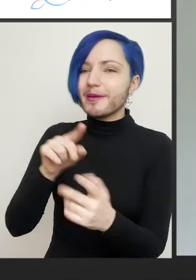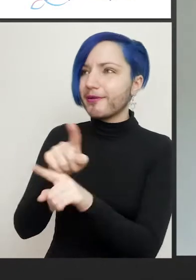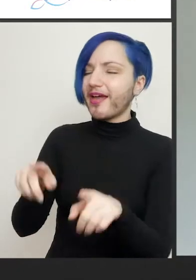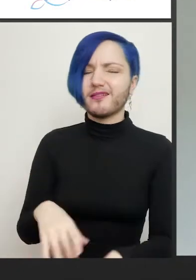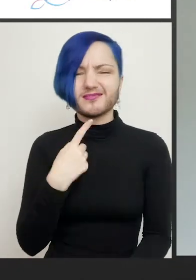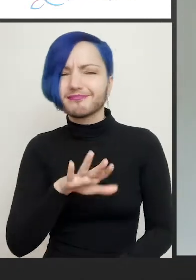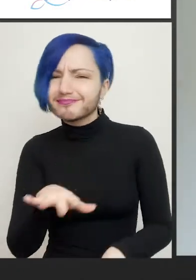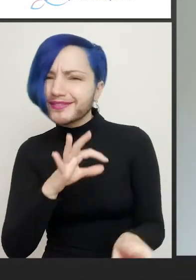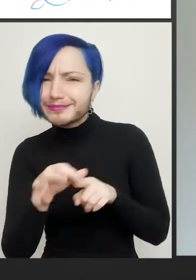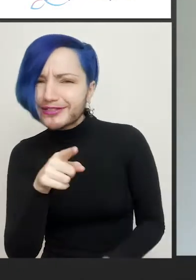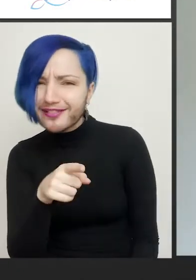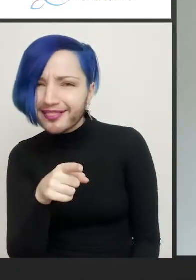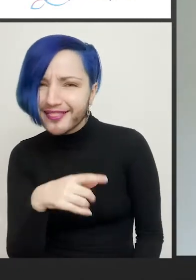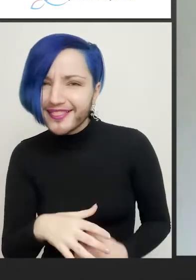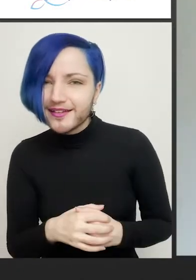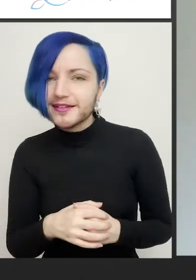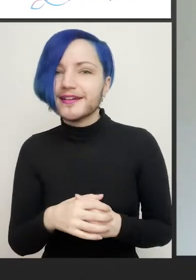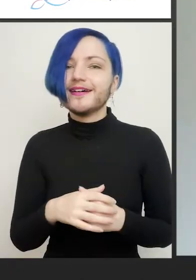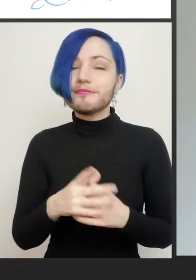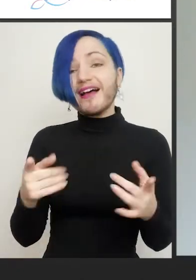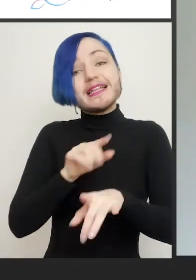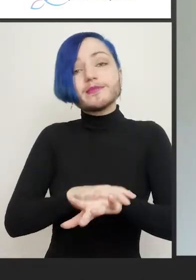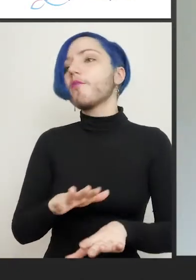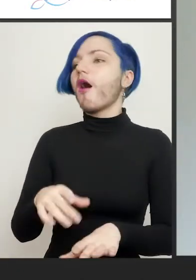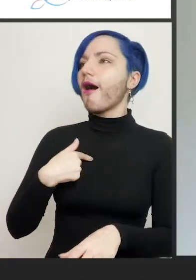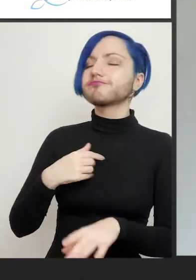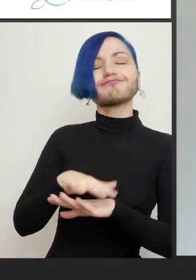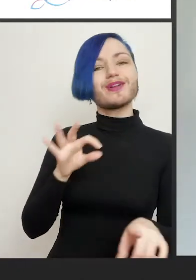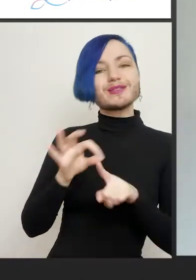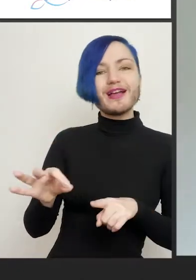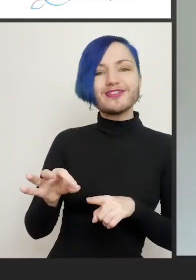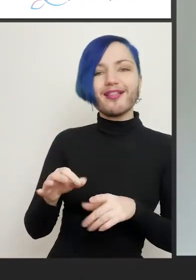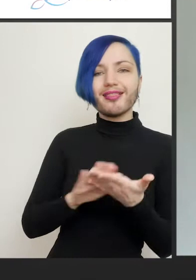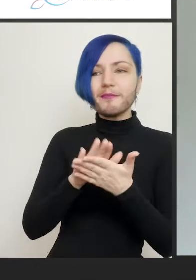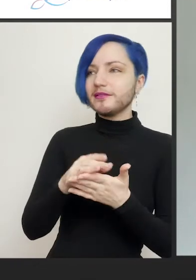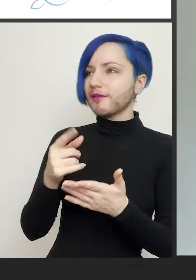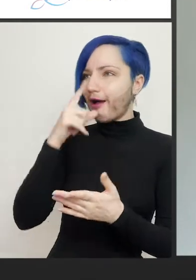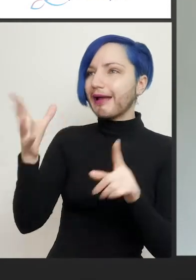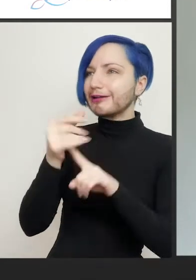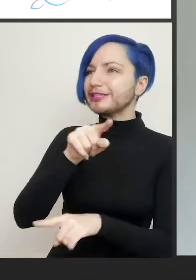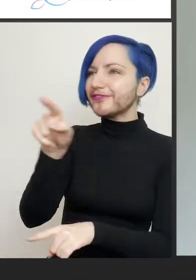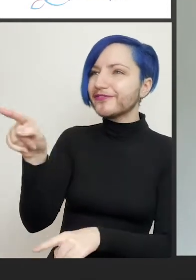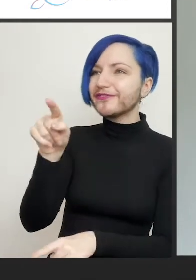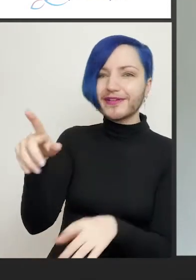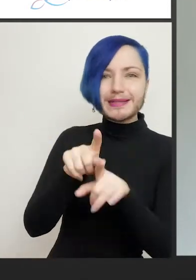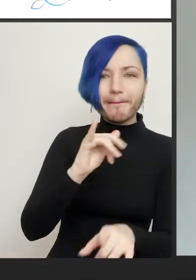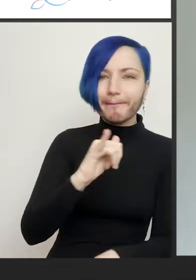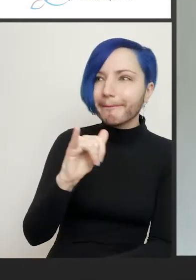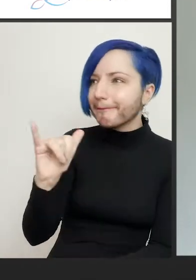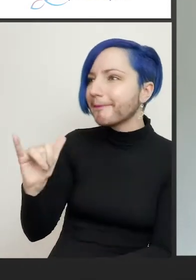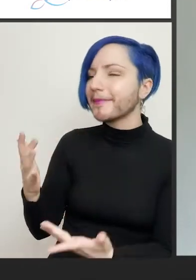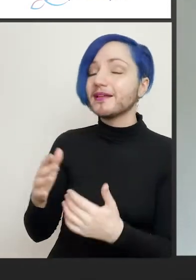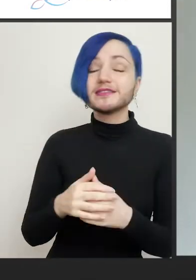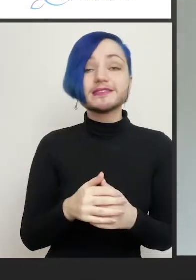also it's comforting to know you're not special, because it means other people have done it, and you will get to where you want to be eventually. And yeah, I think it's to acknowledge that, yeah, it's